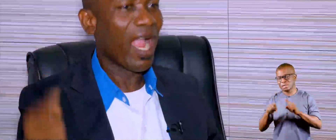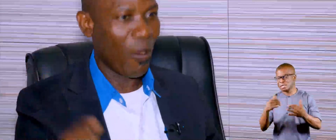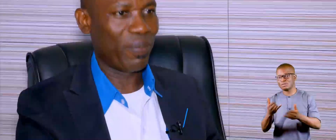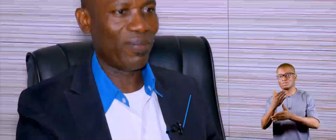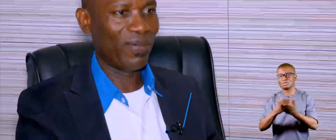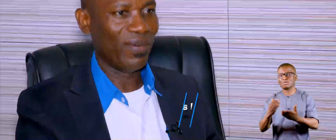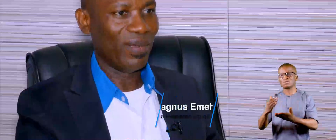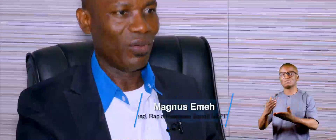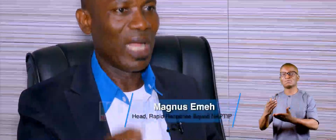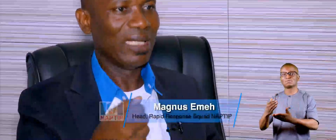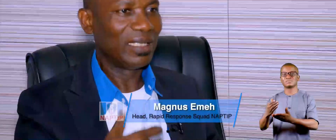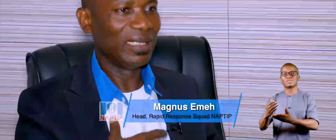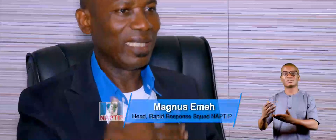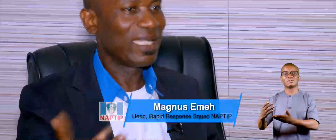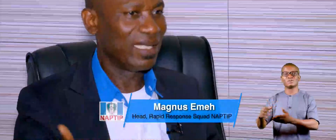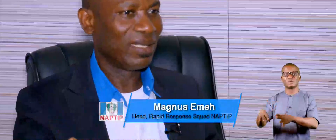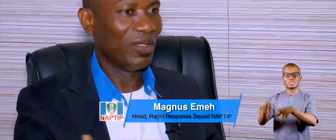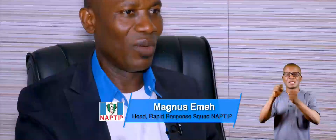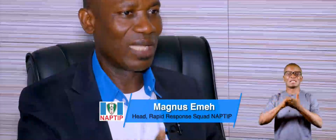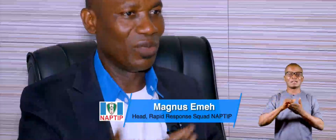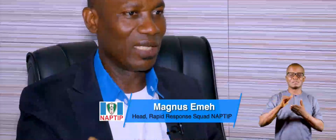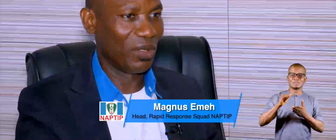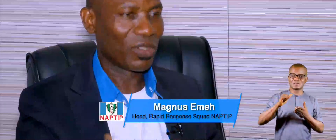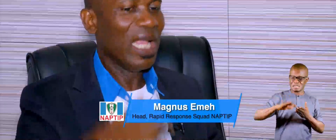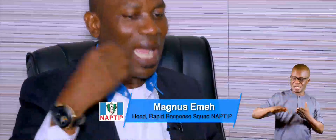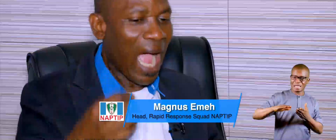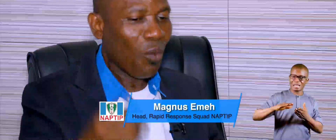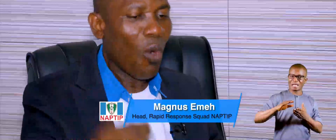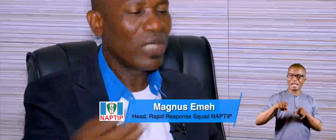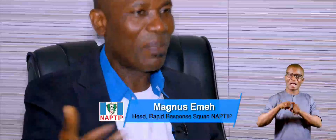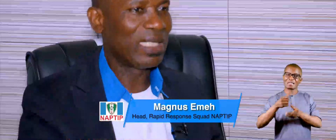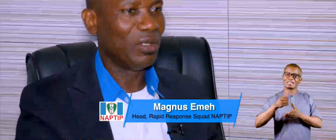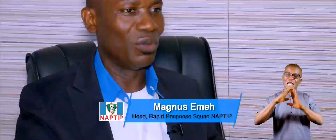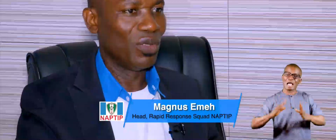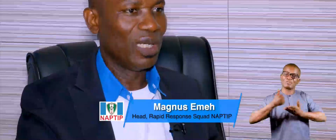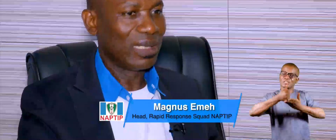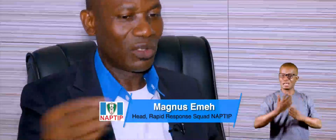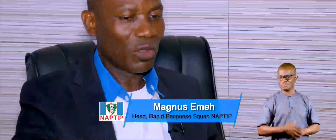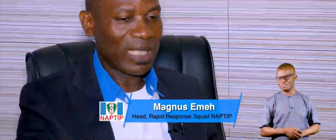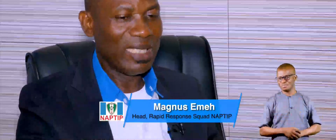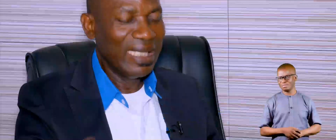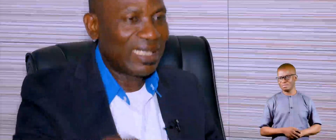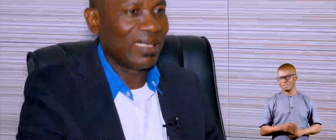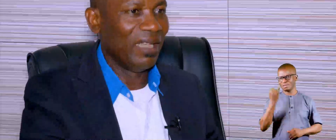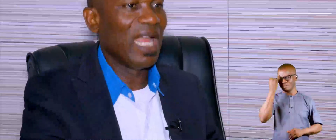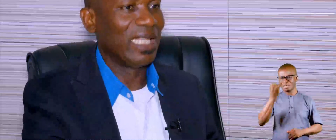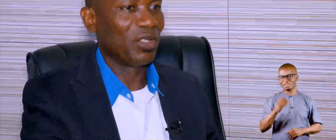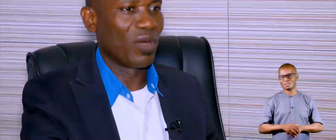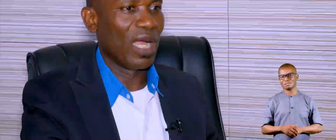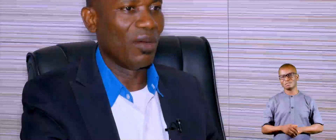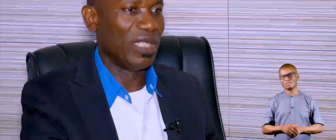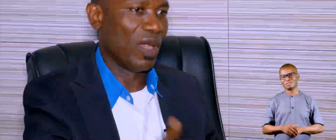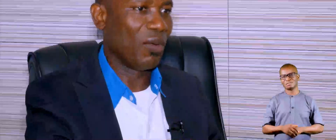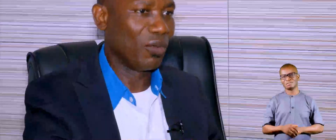a help. You can, the guest is as good as yours. What would that person do? Such person needs even